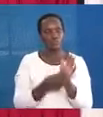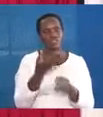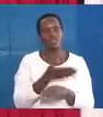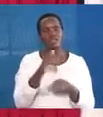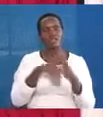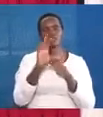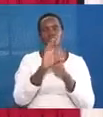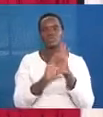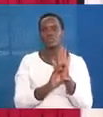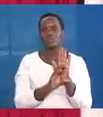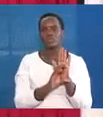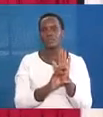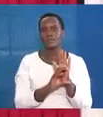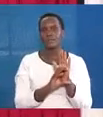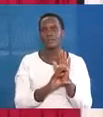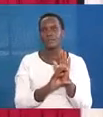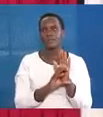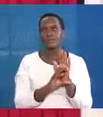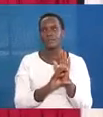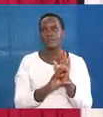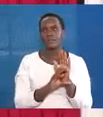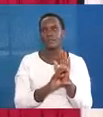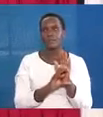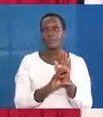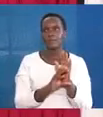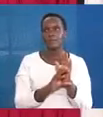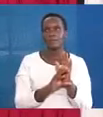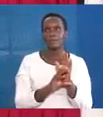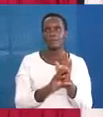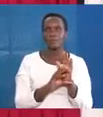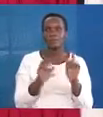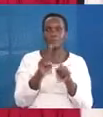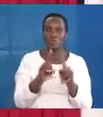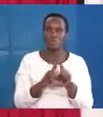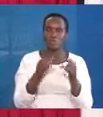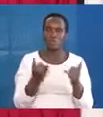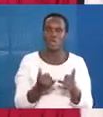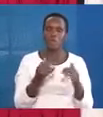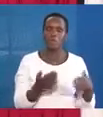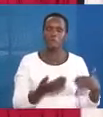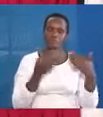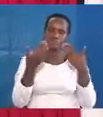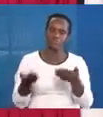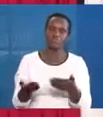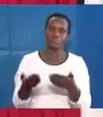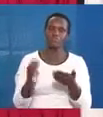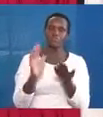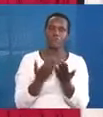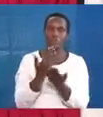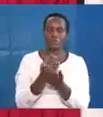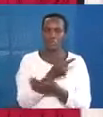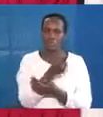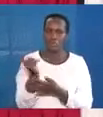Constitution. We once again take these proposals to you Kenyans,